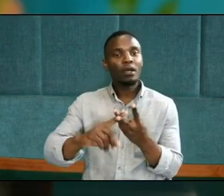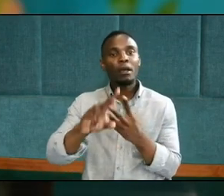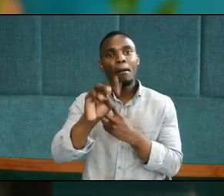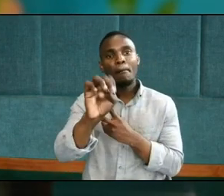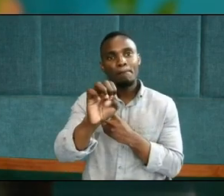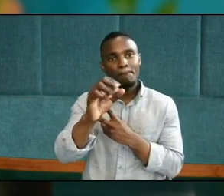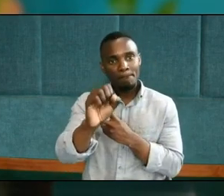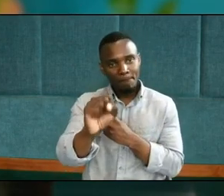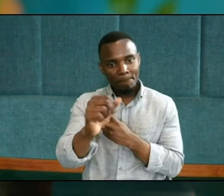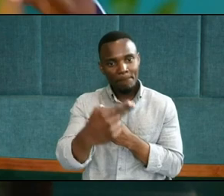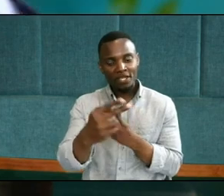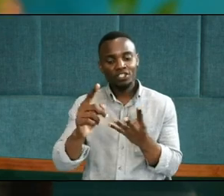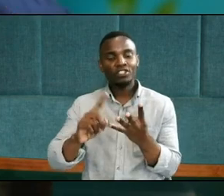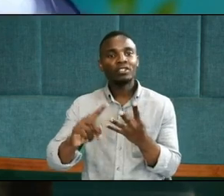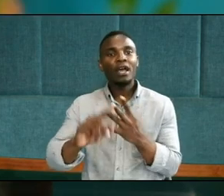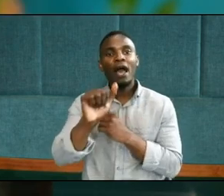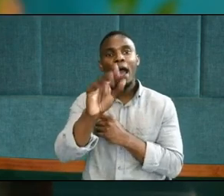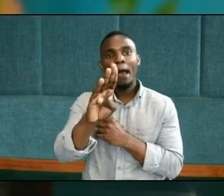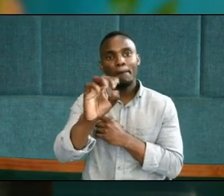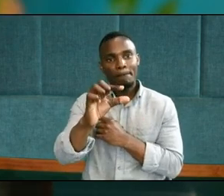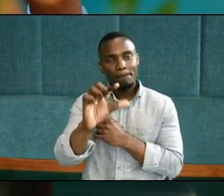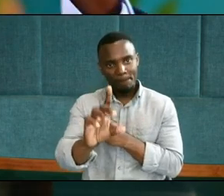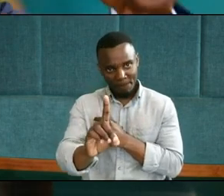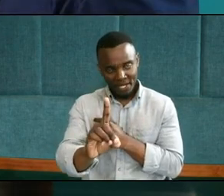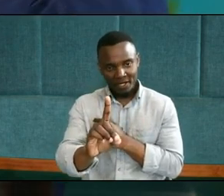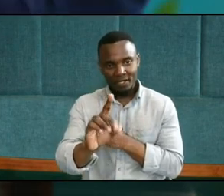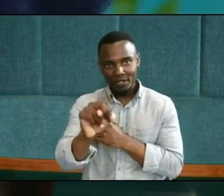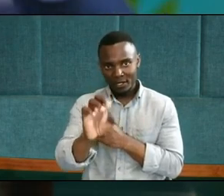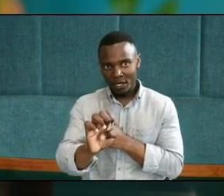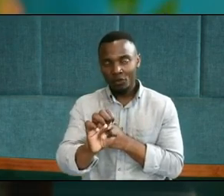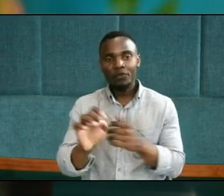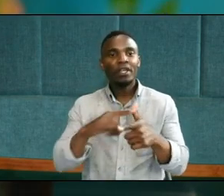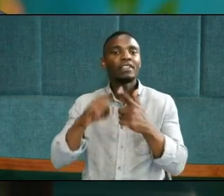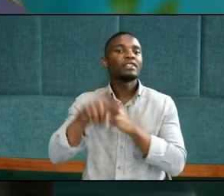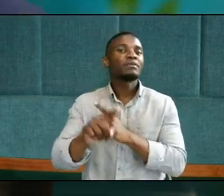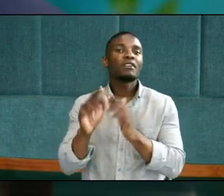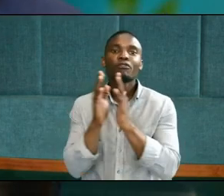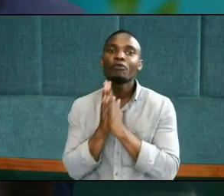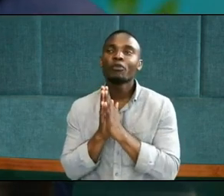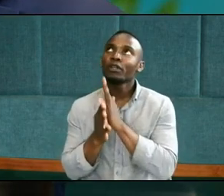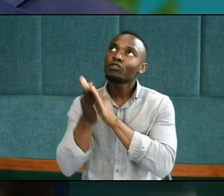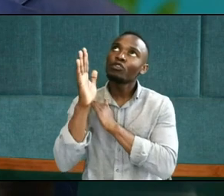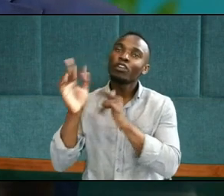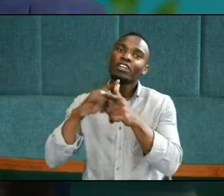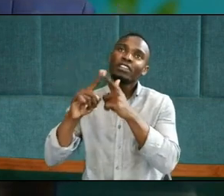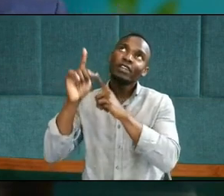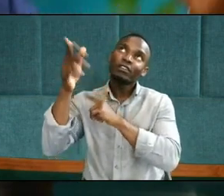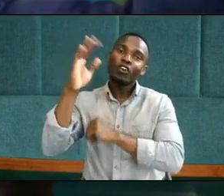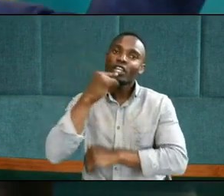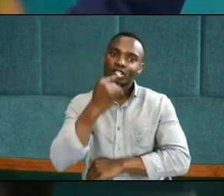had prayers. Hallelujah. They prayed to God. And God told them the dream. And he came told the king, hey,